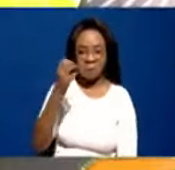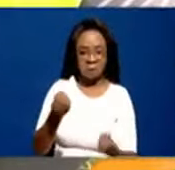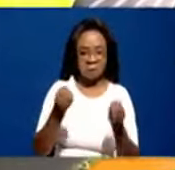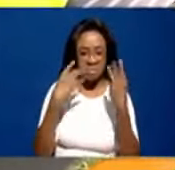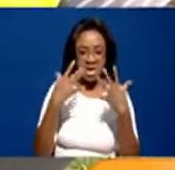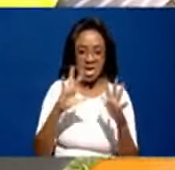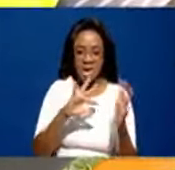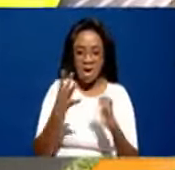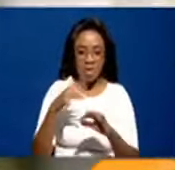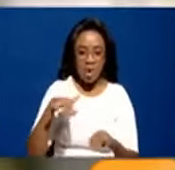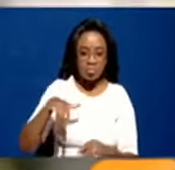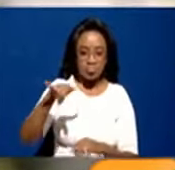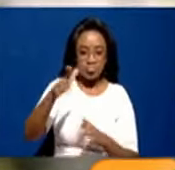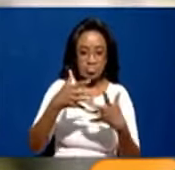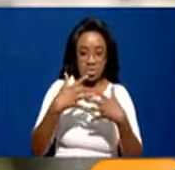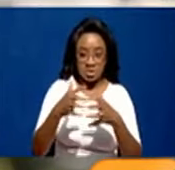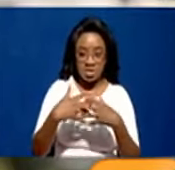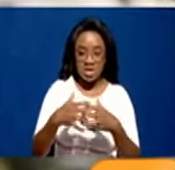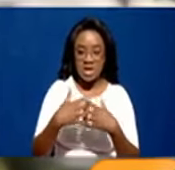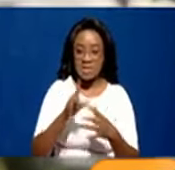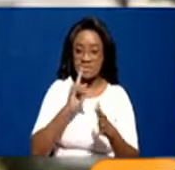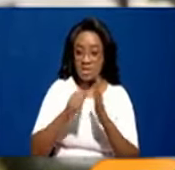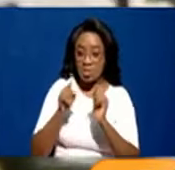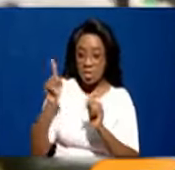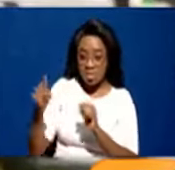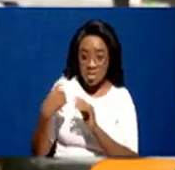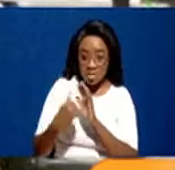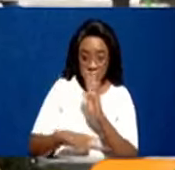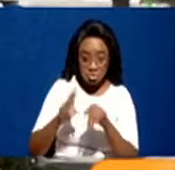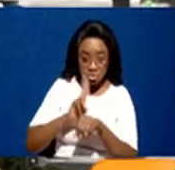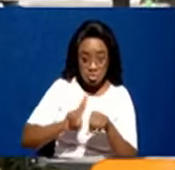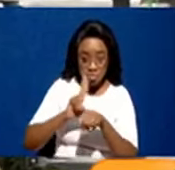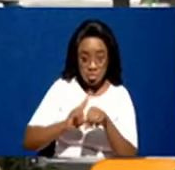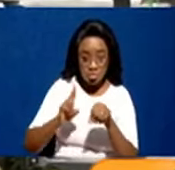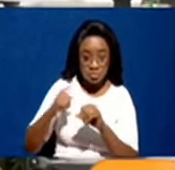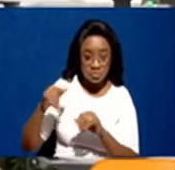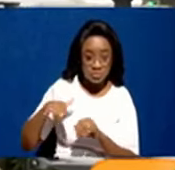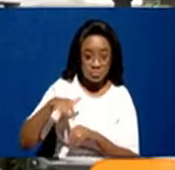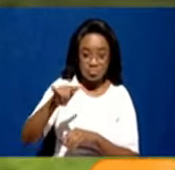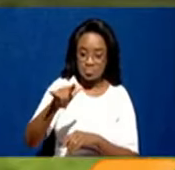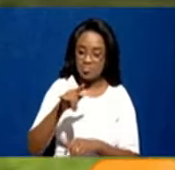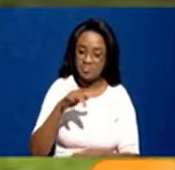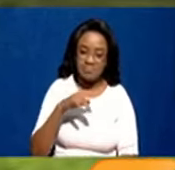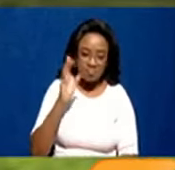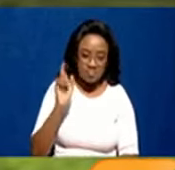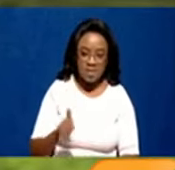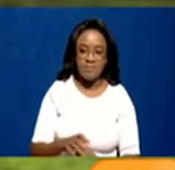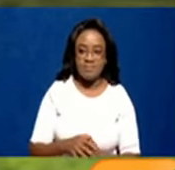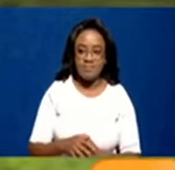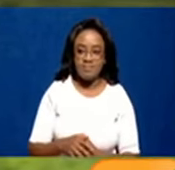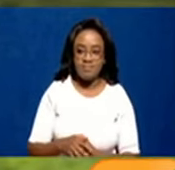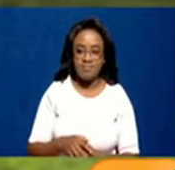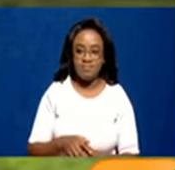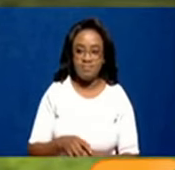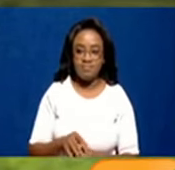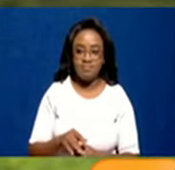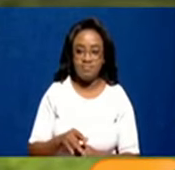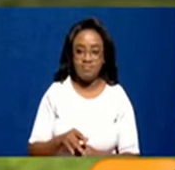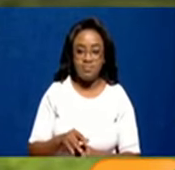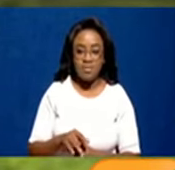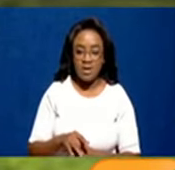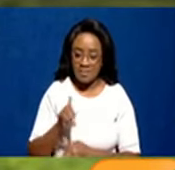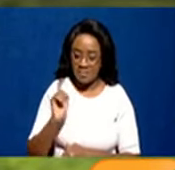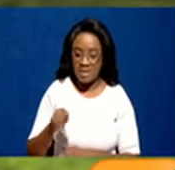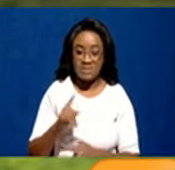engineering, says the use of drones by small-scale farmers in the country is long overdue. Drone use in Kenya is fairly new.